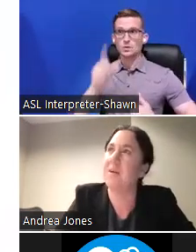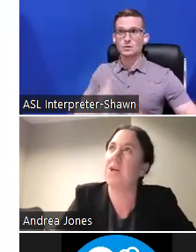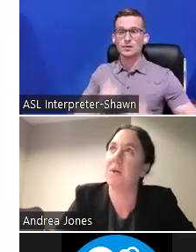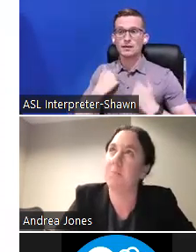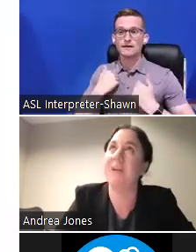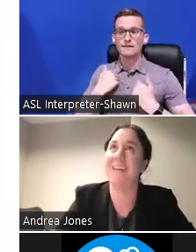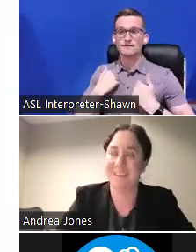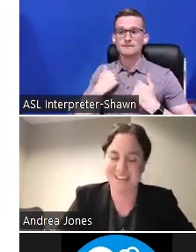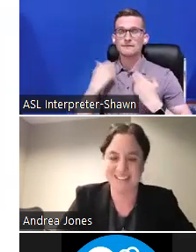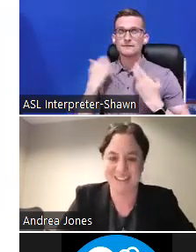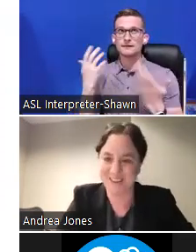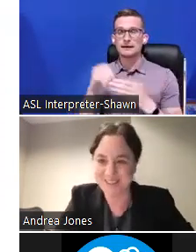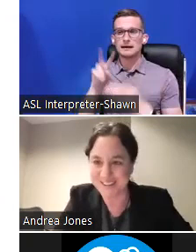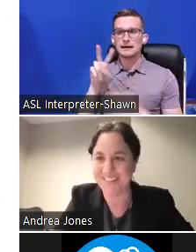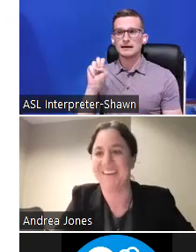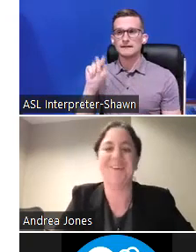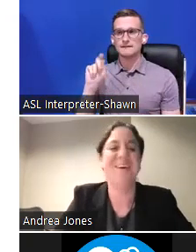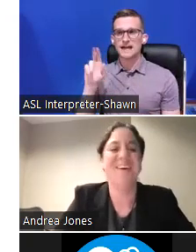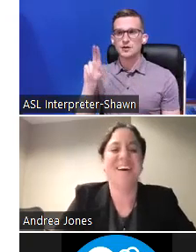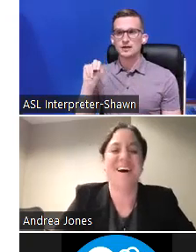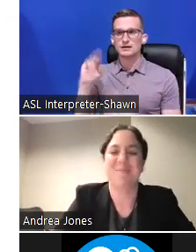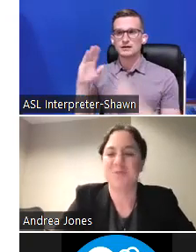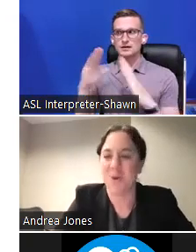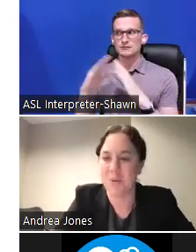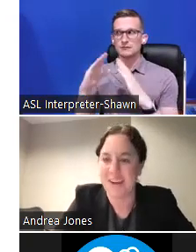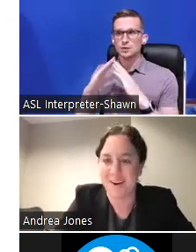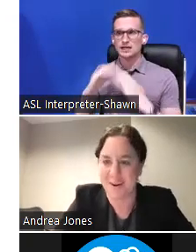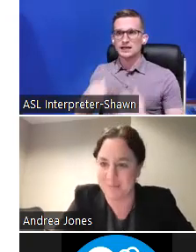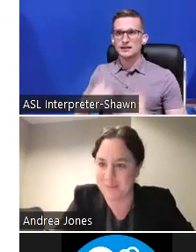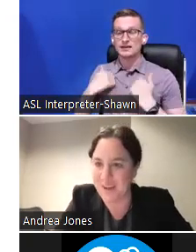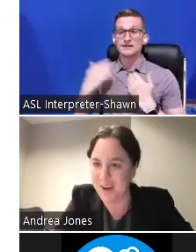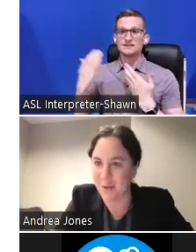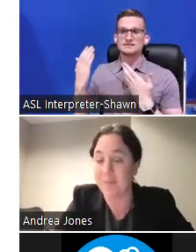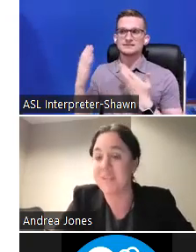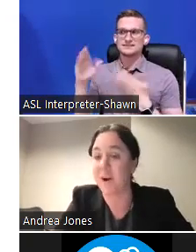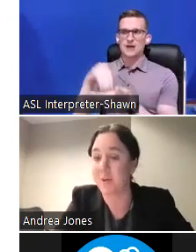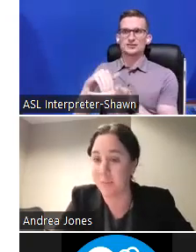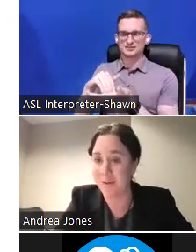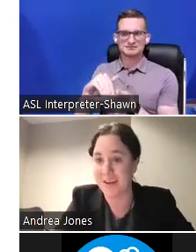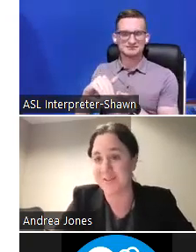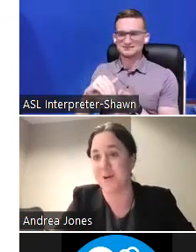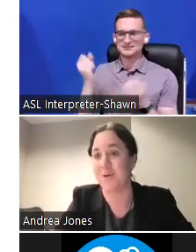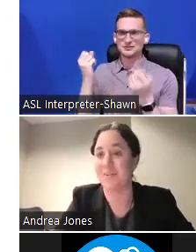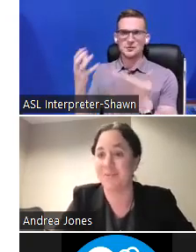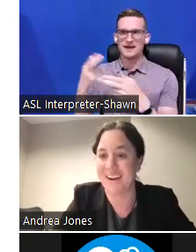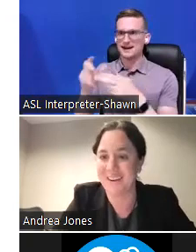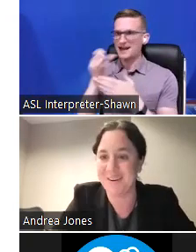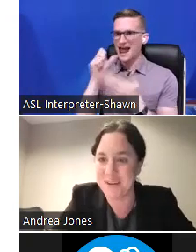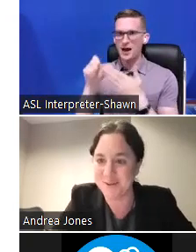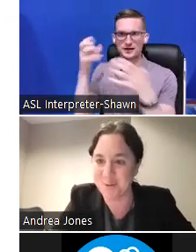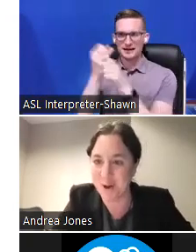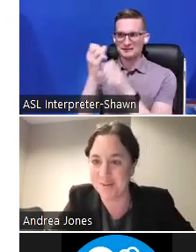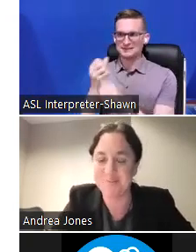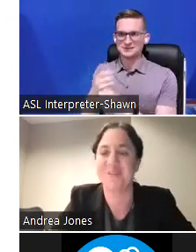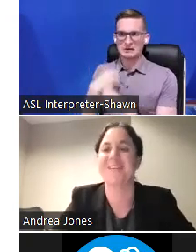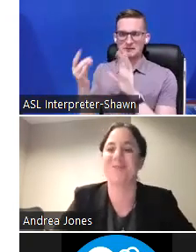veteran community living centers. Thank you. So many acronyms, I know, and I'm terrible about that. So if I